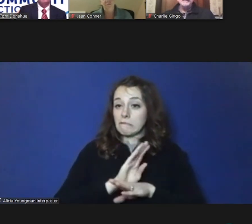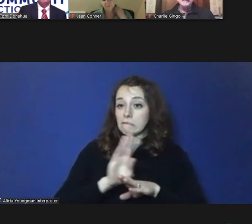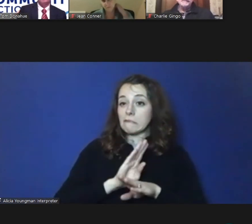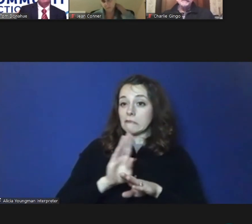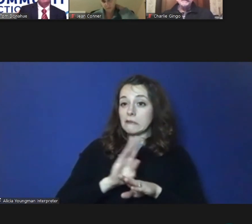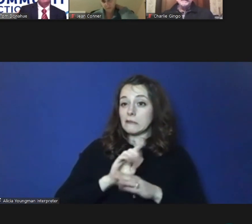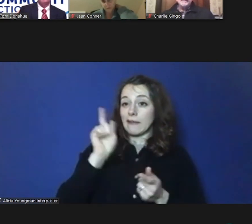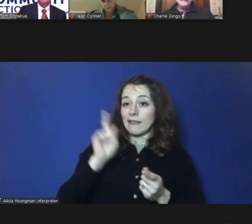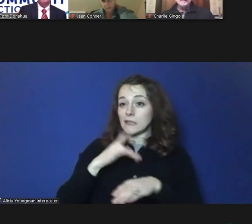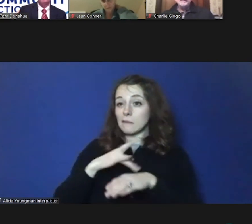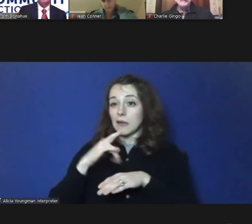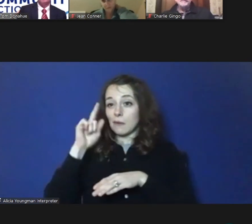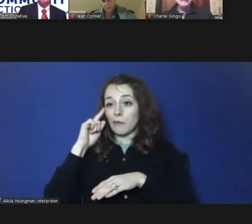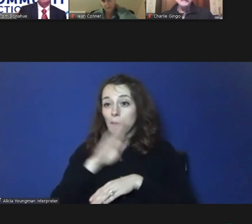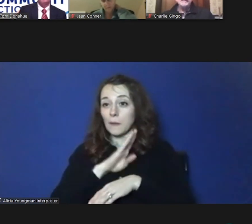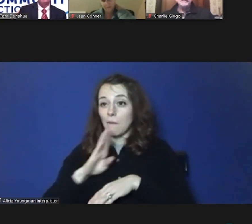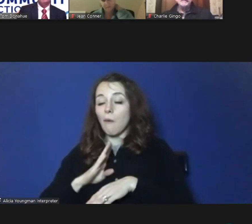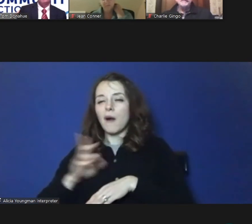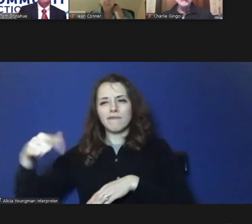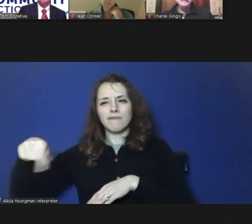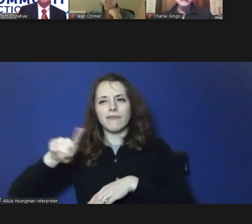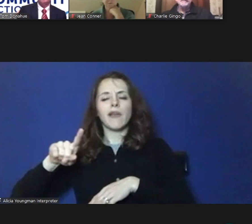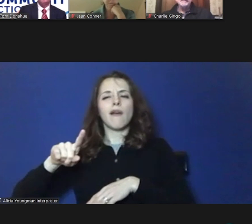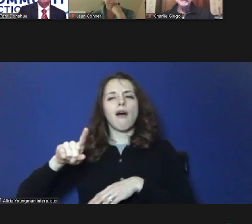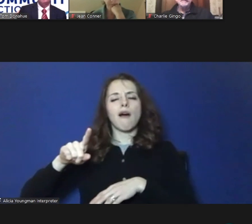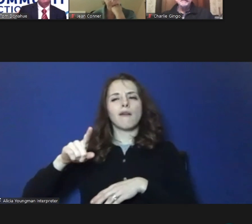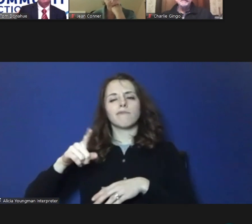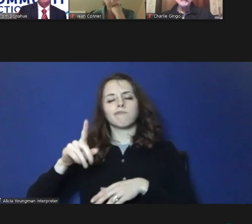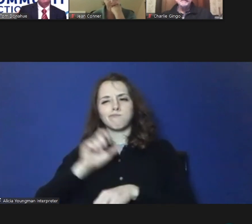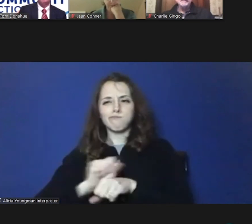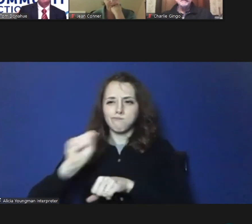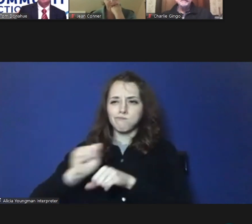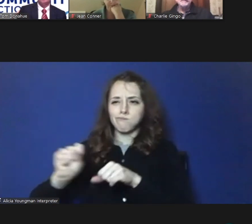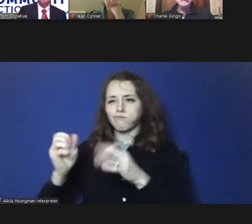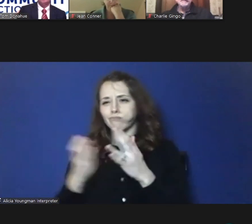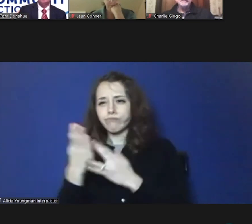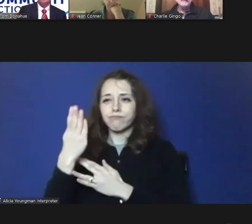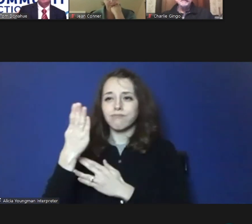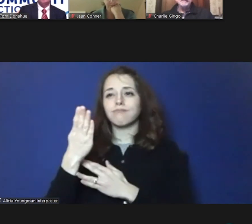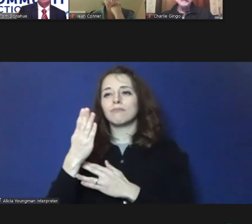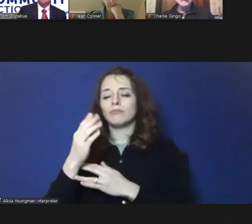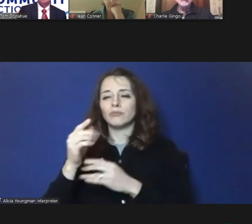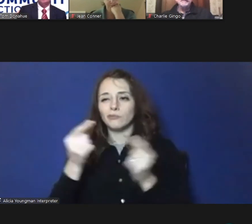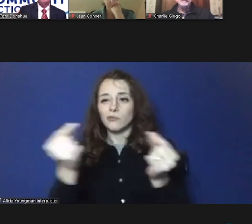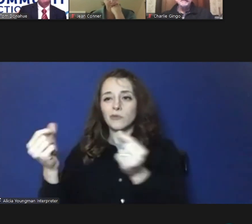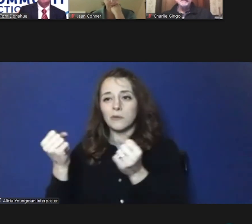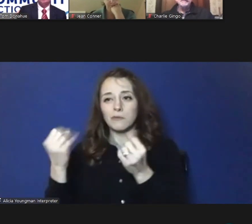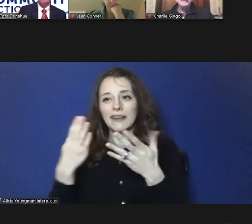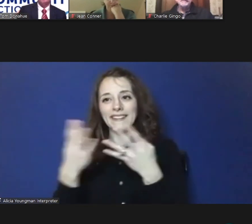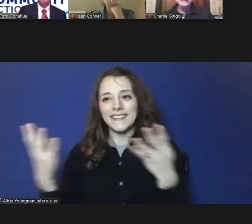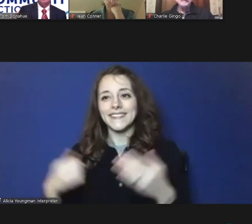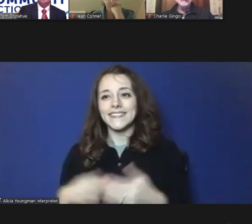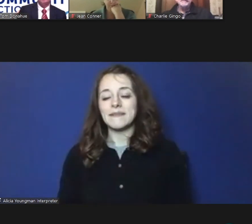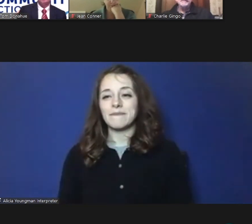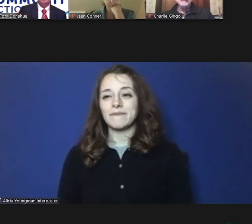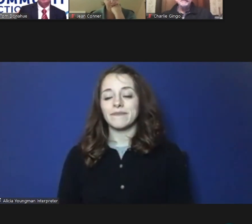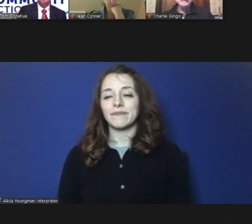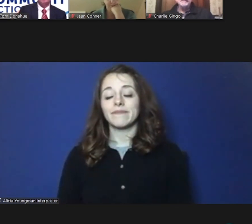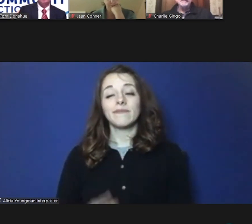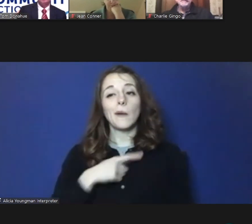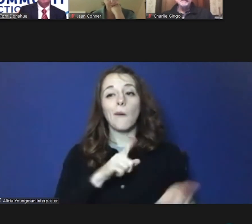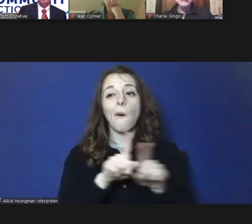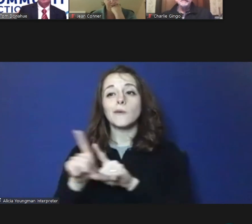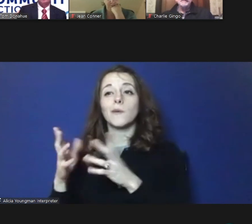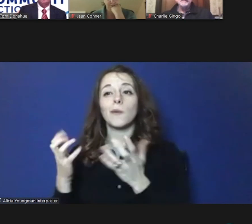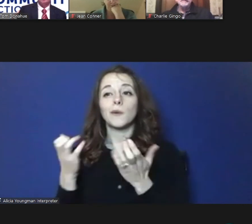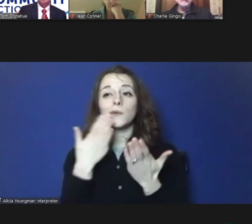they all doubled down and worked twice as hard to get a lot of things done. And I also would like to